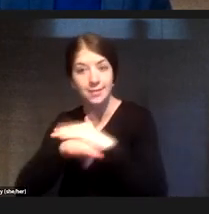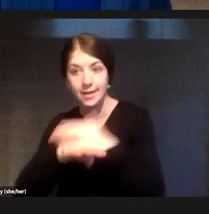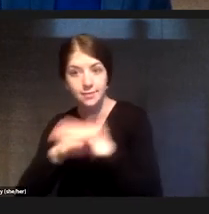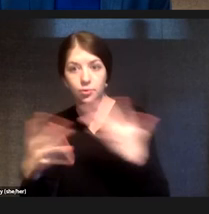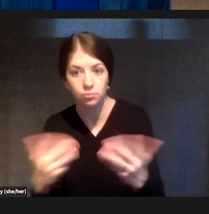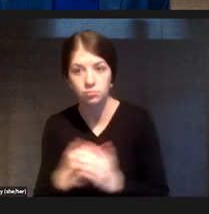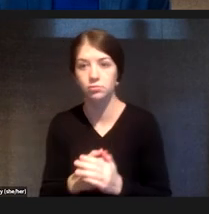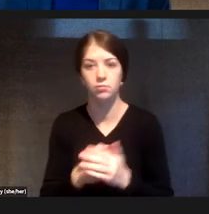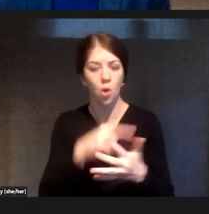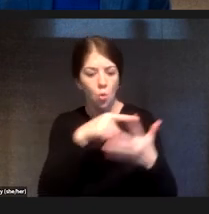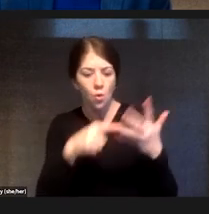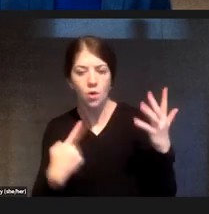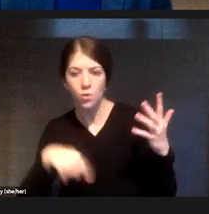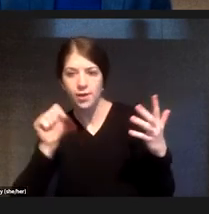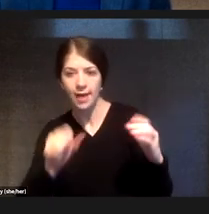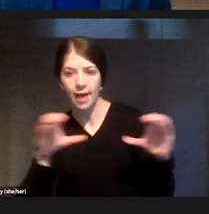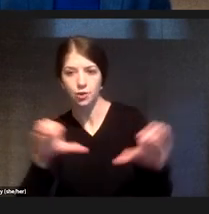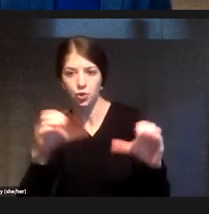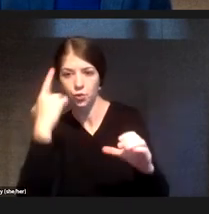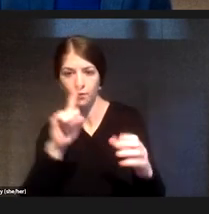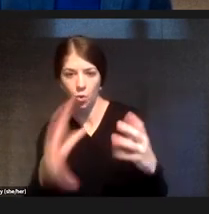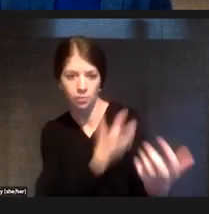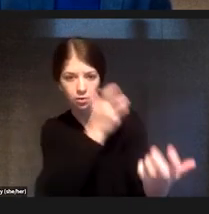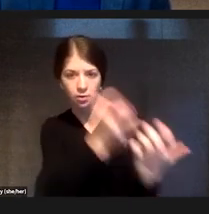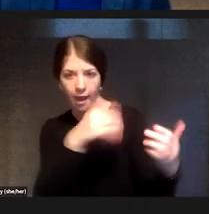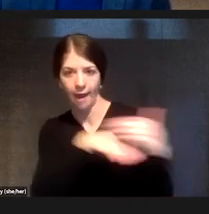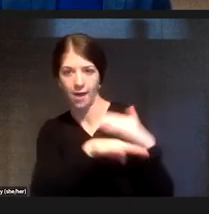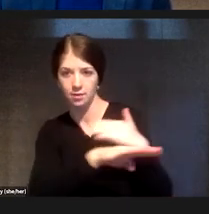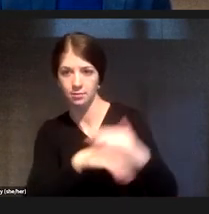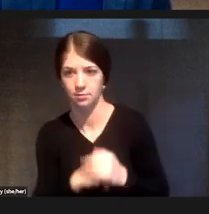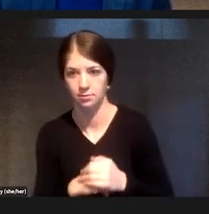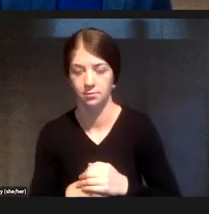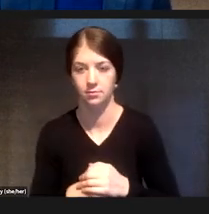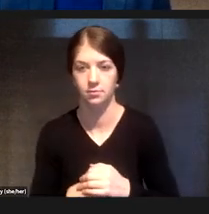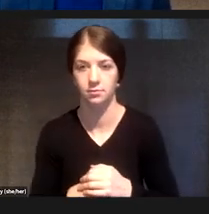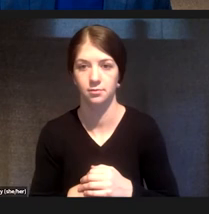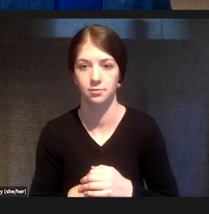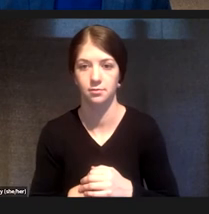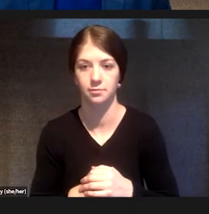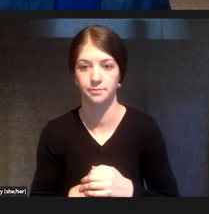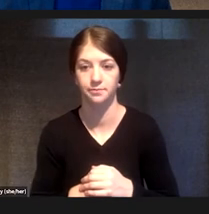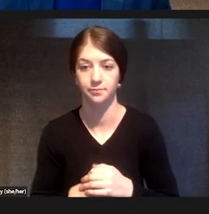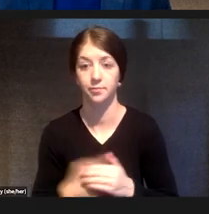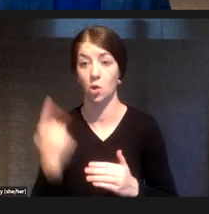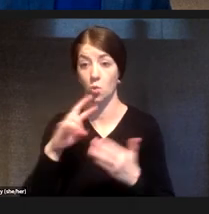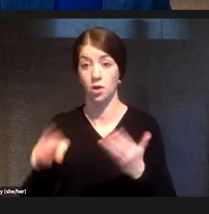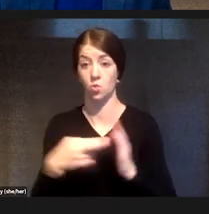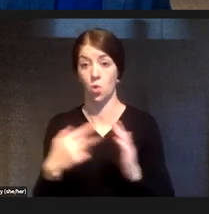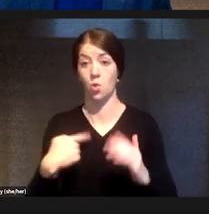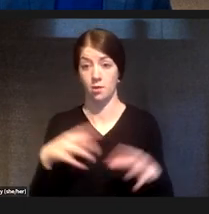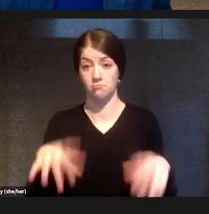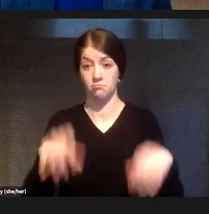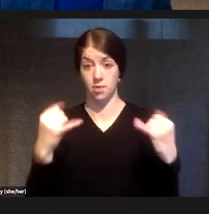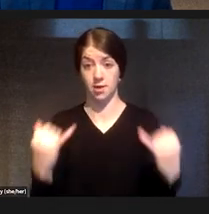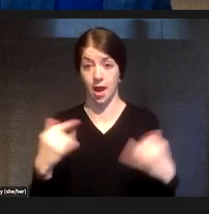things are that we can do to then still allow this person to have the access. In one of the roles that I play now, I